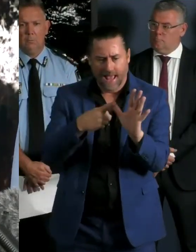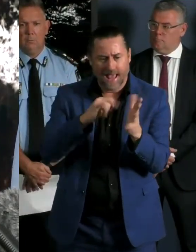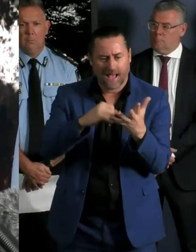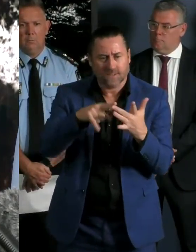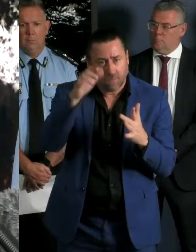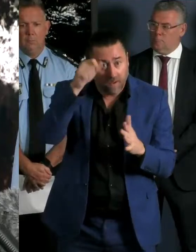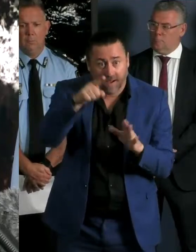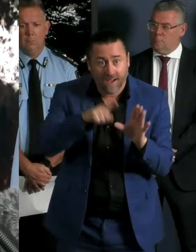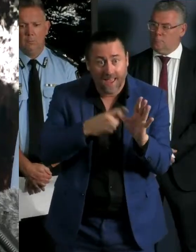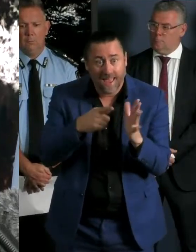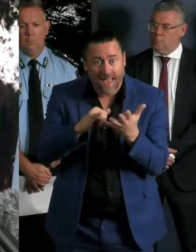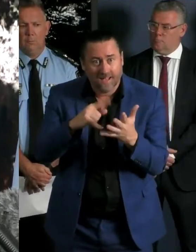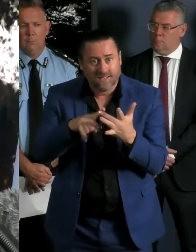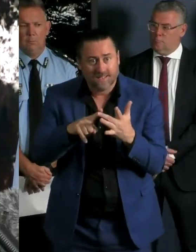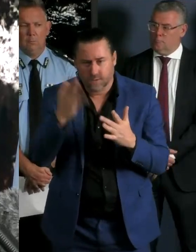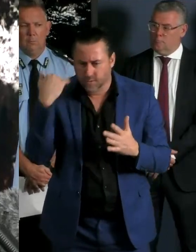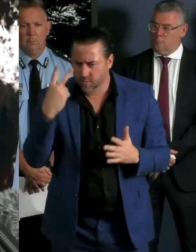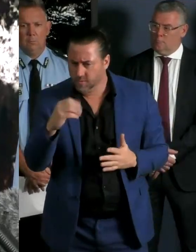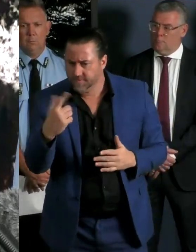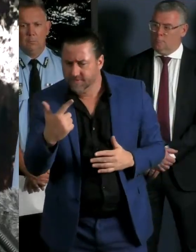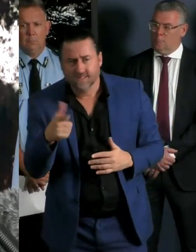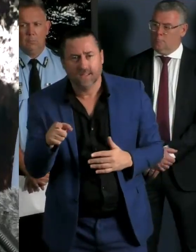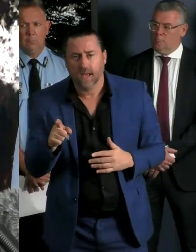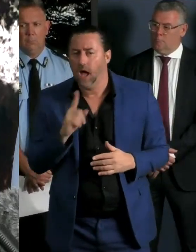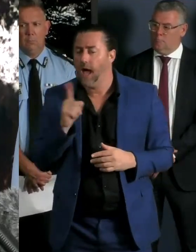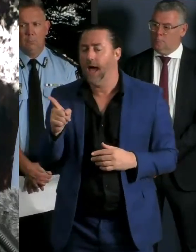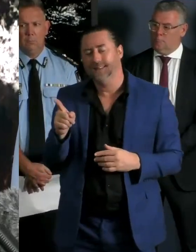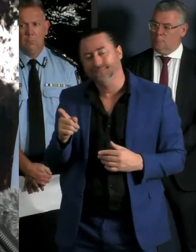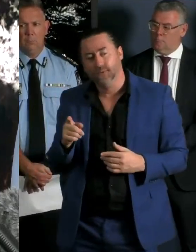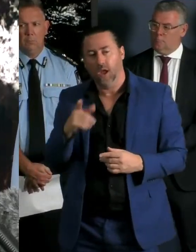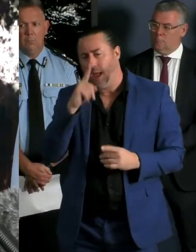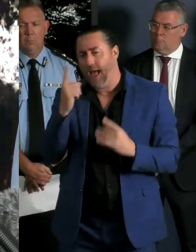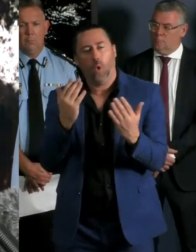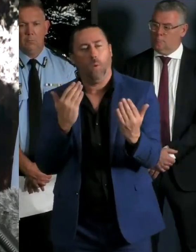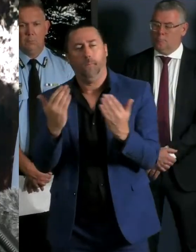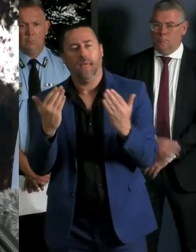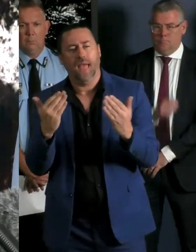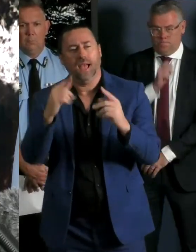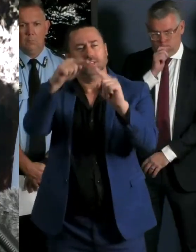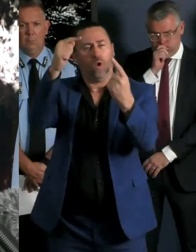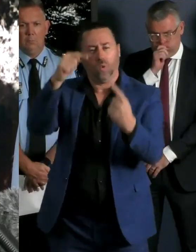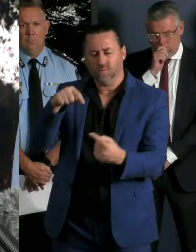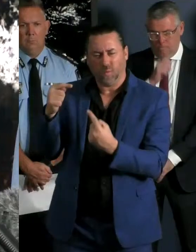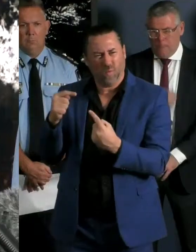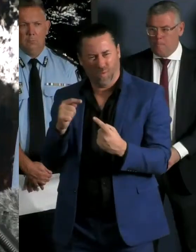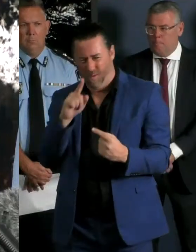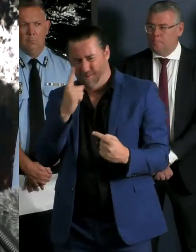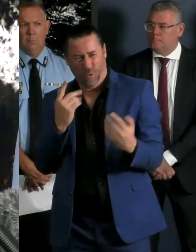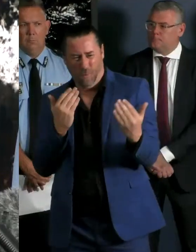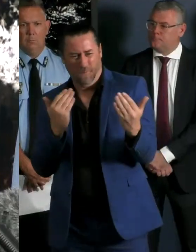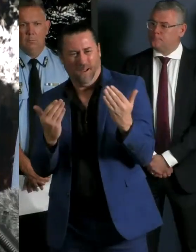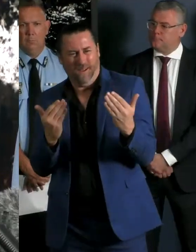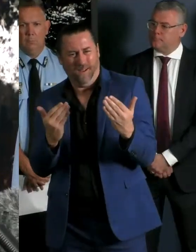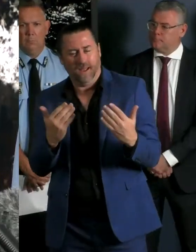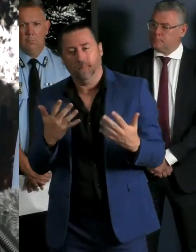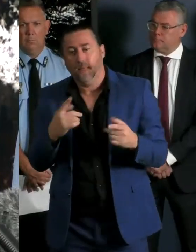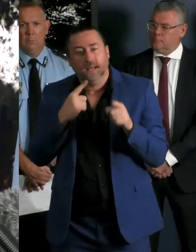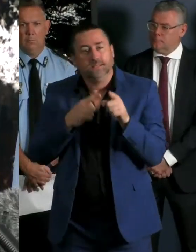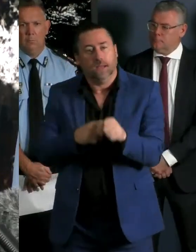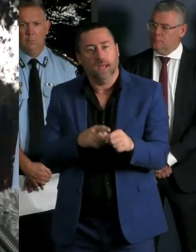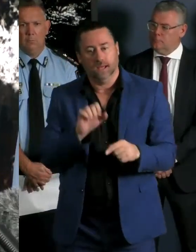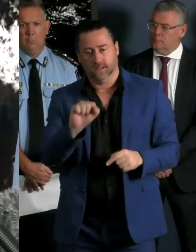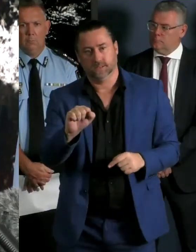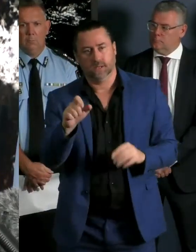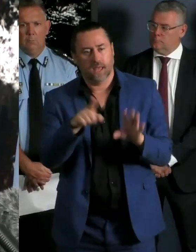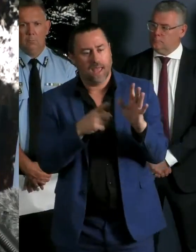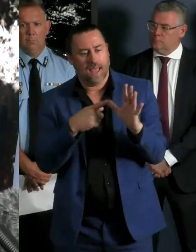that. So in terms of Yazzie, again, very difficult to compare cyclones, and it will also depend on where you were in